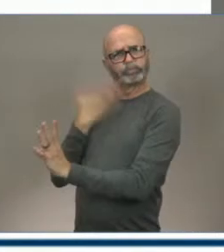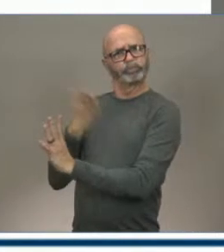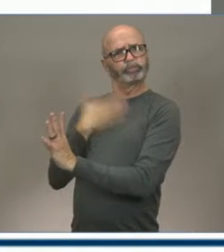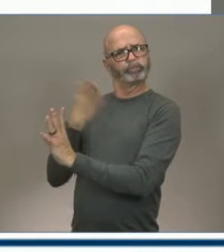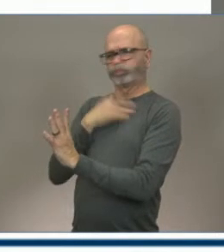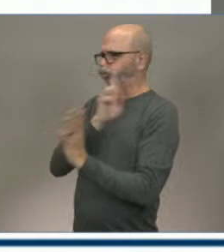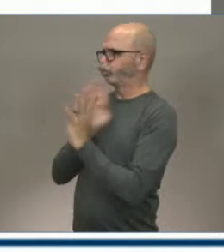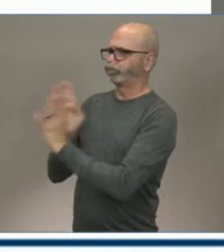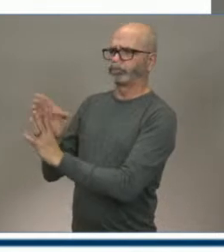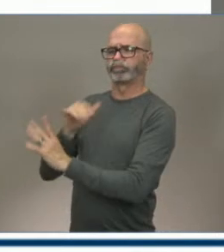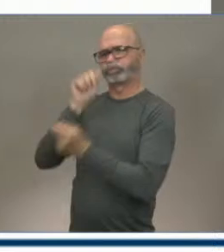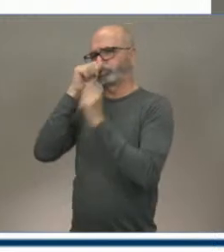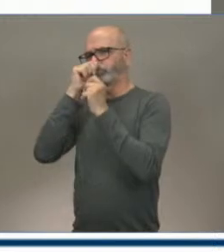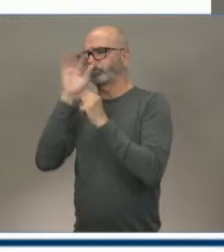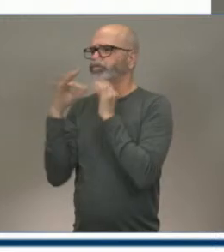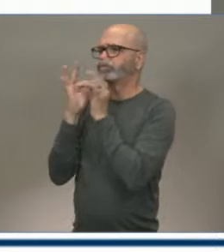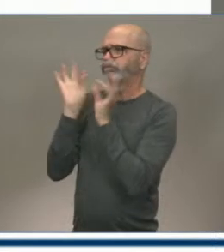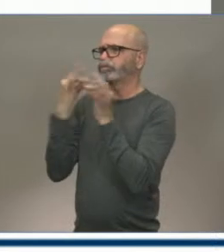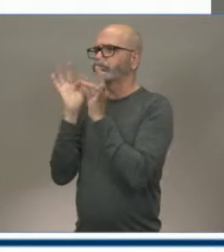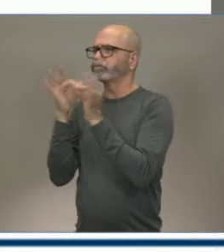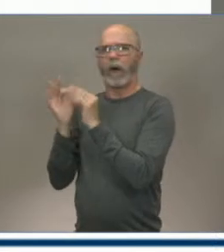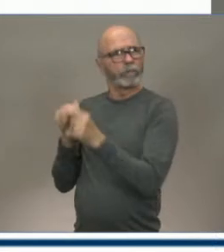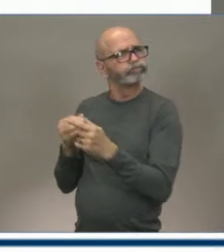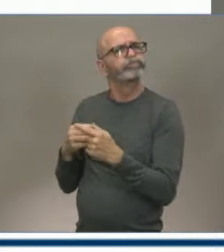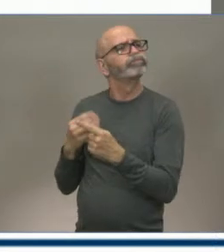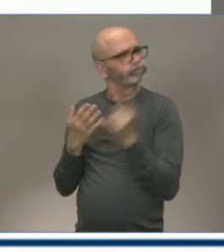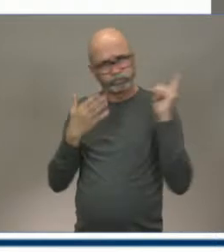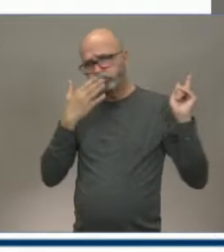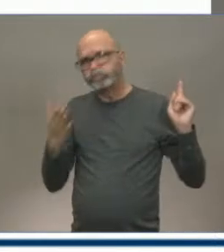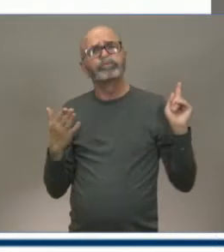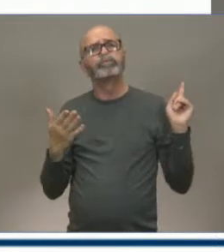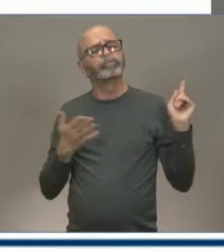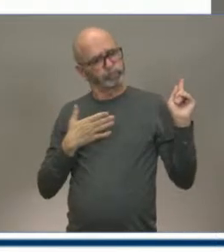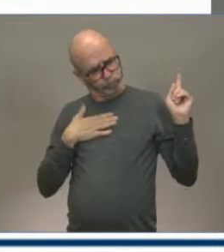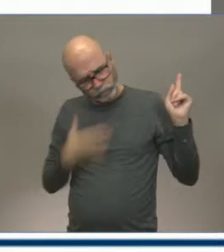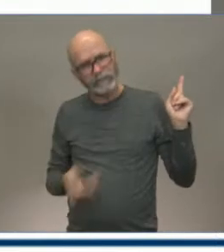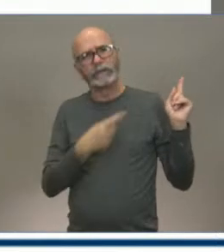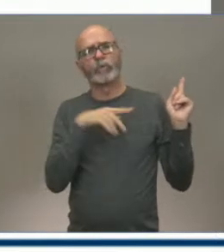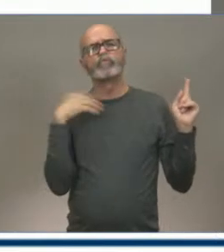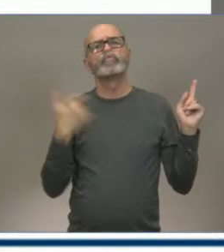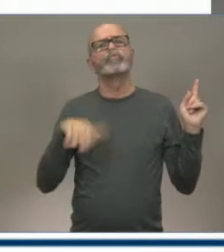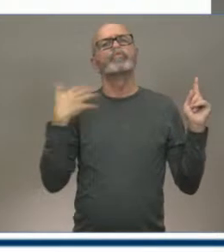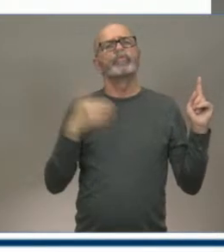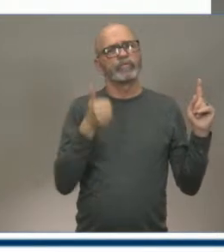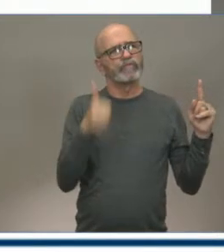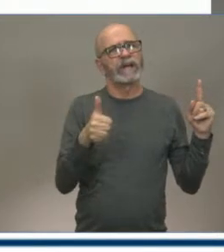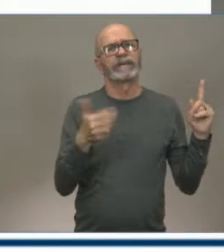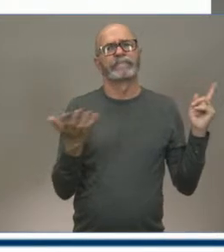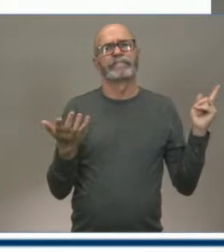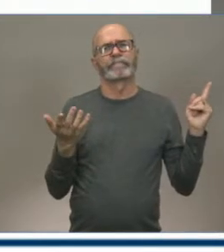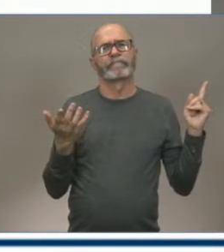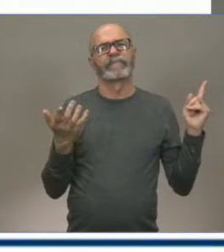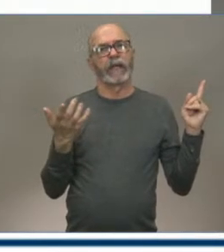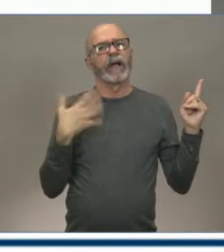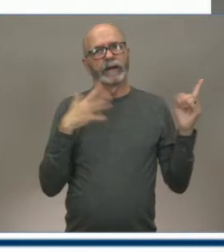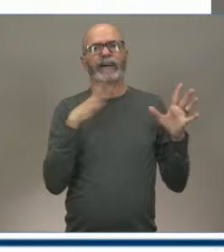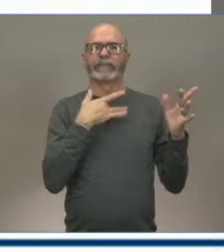advantage of that and to heed the call to come out and get tested to help protect your